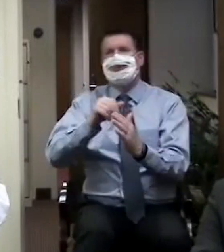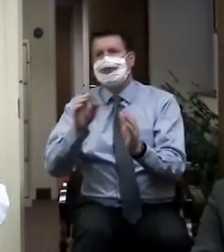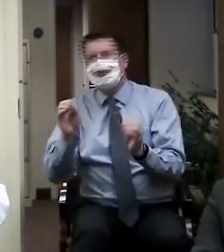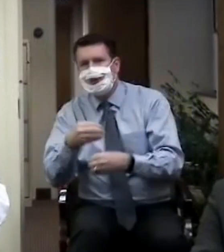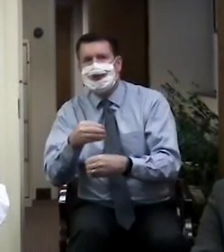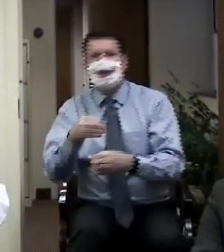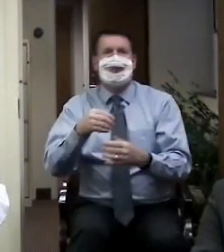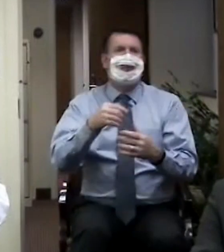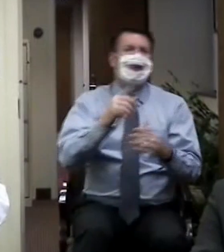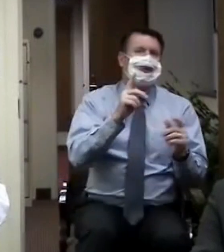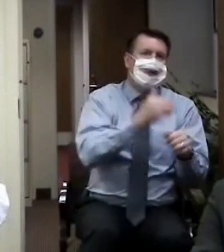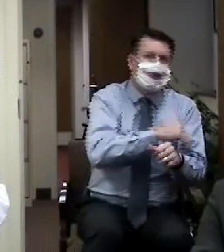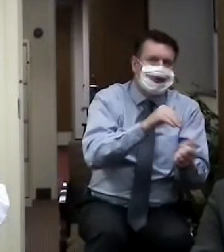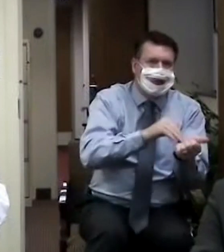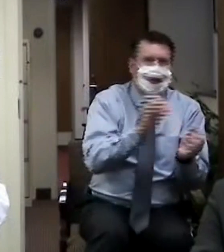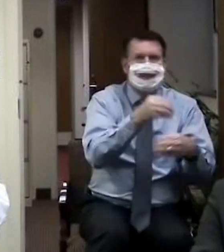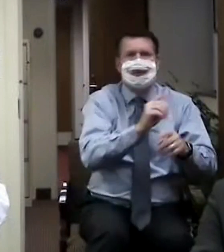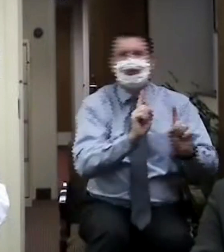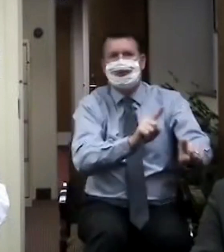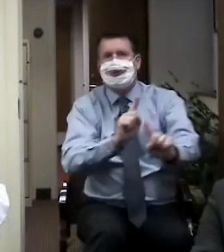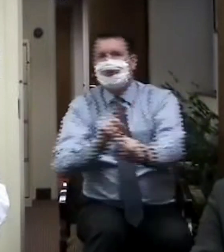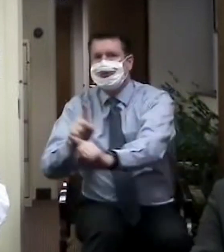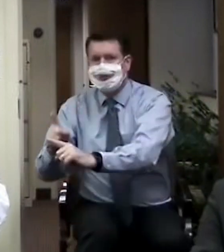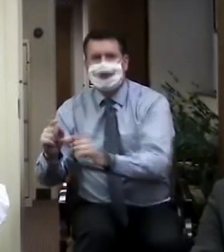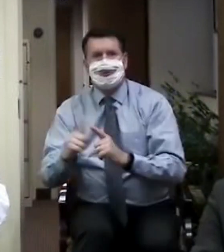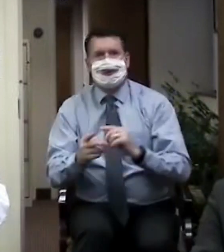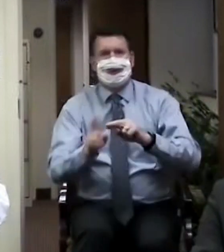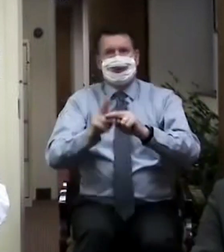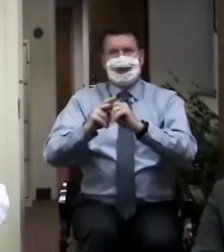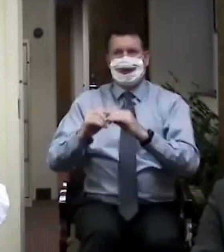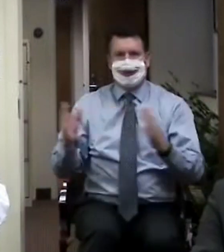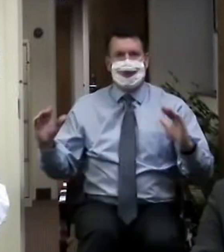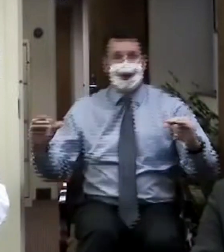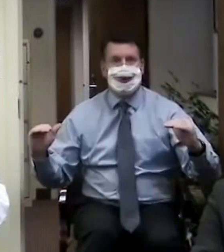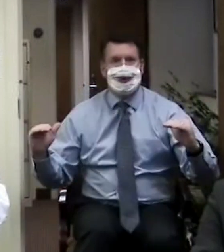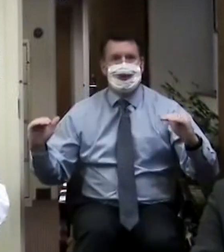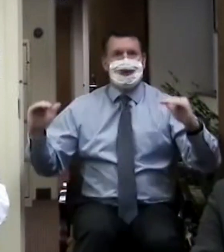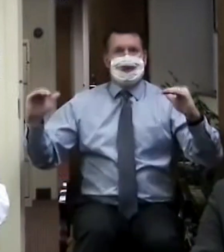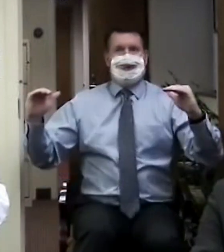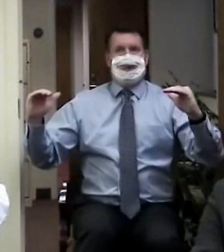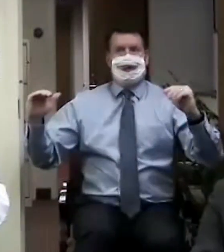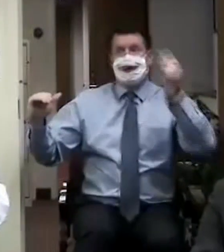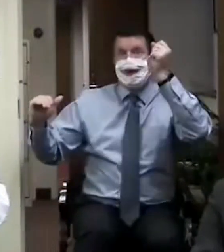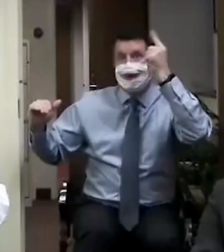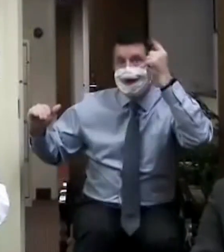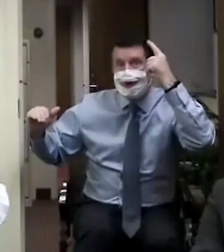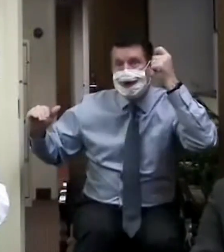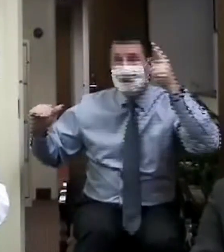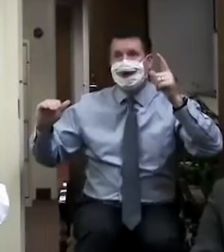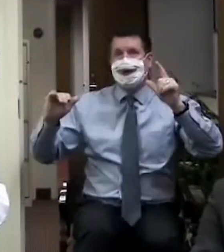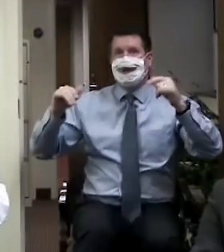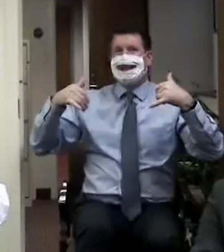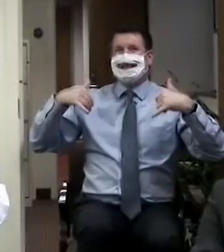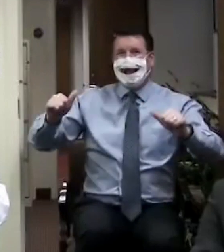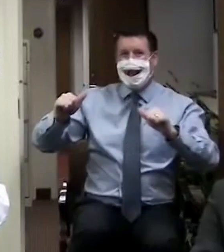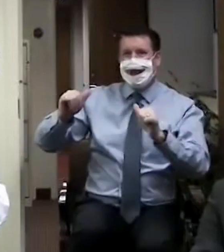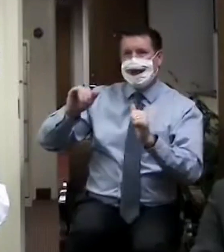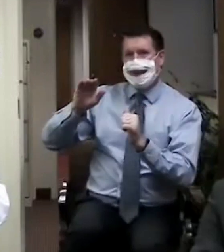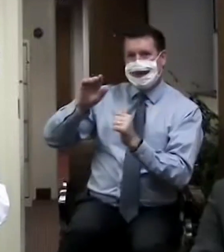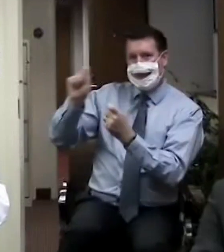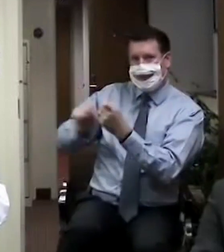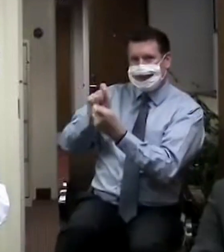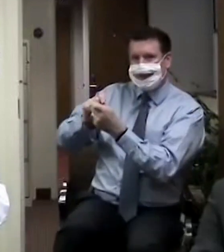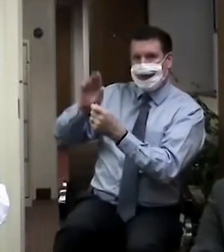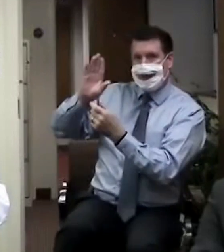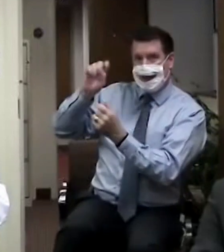was described. We need to maintain, you know, sufficient beds for potential second surge, as you indicate. So a lot of our focus is to,